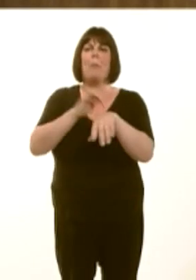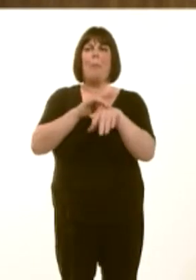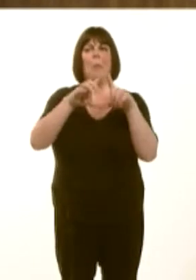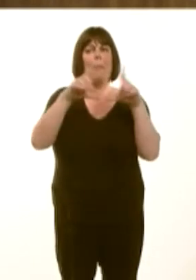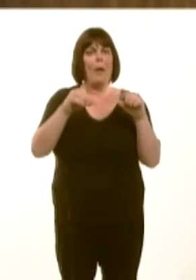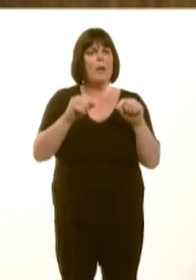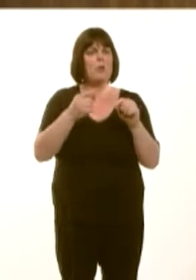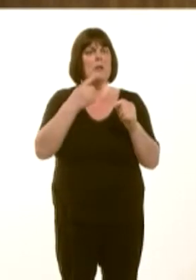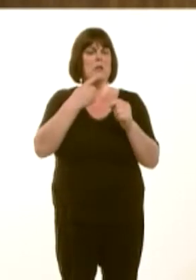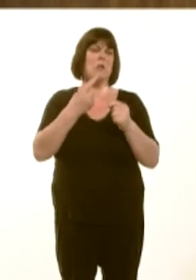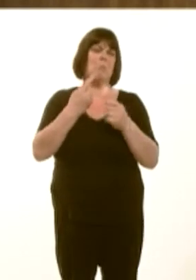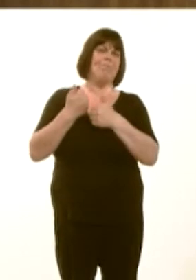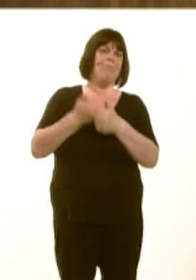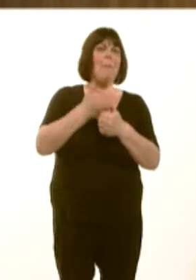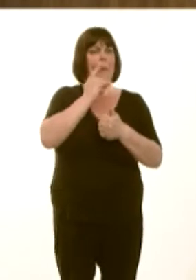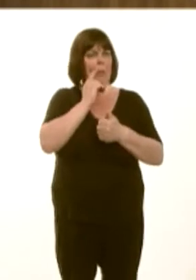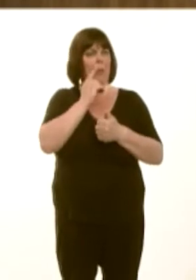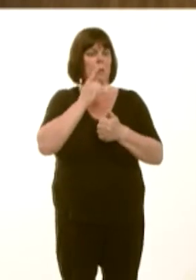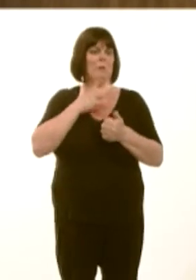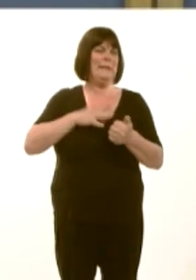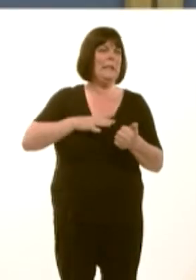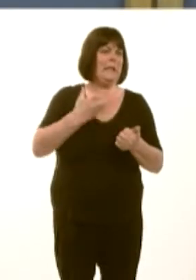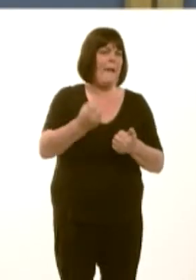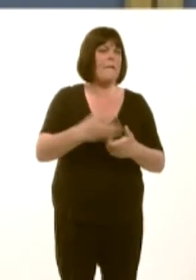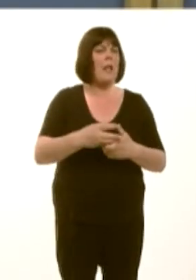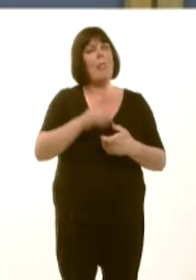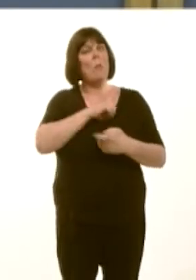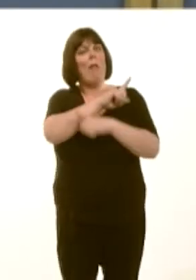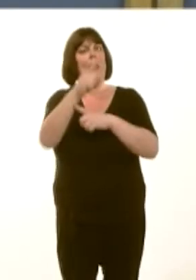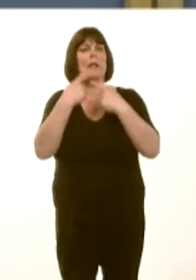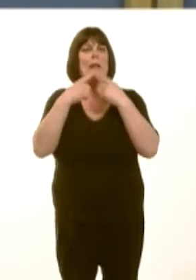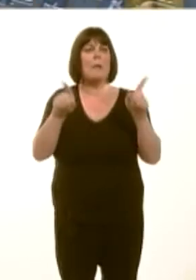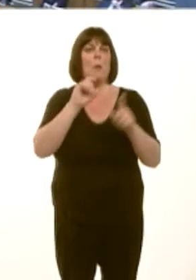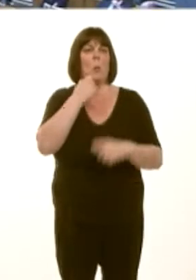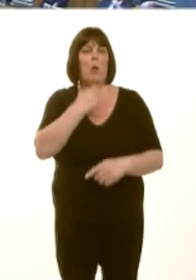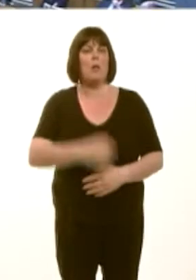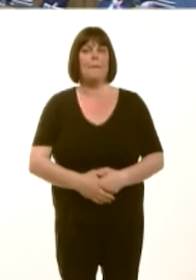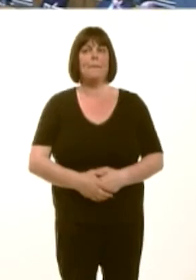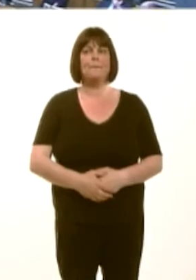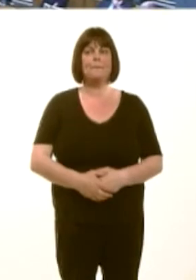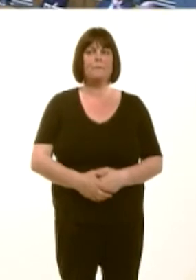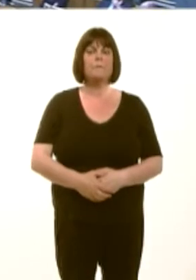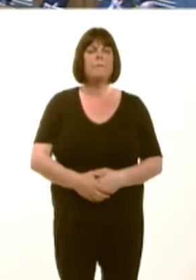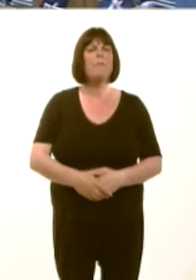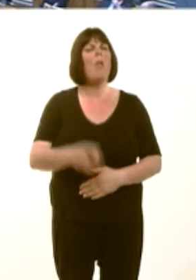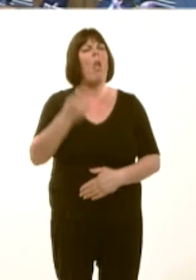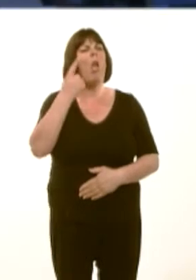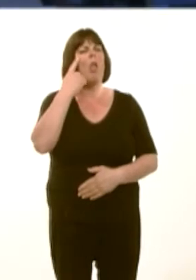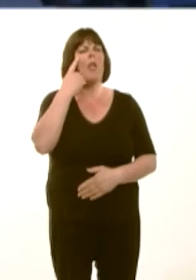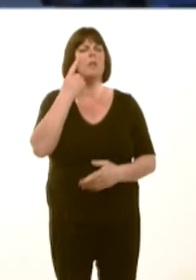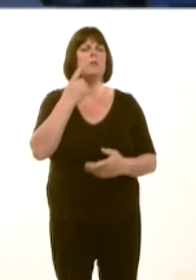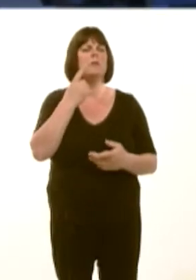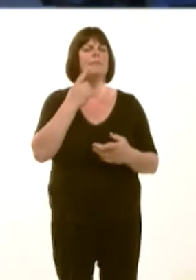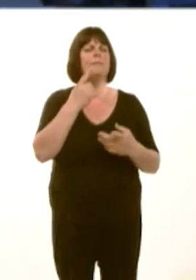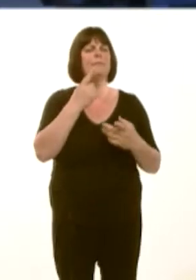Minister is making the statement. Peter Black. Thank you, Signing Officer. I think this has been preempted a bit by the Minister's statement, but do you share